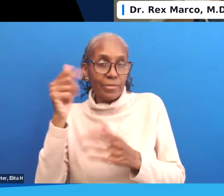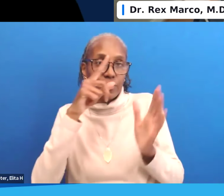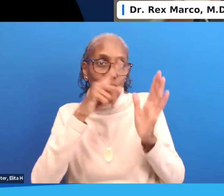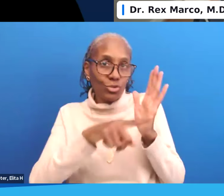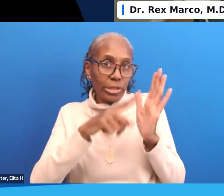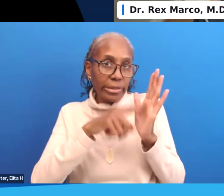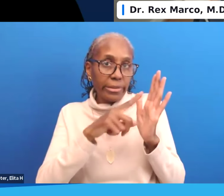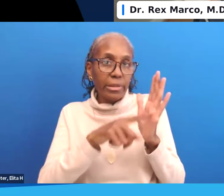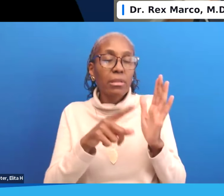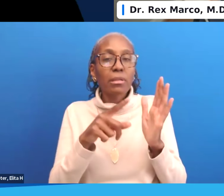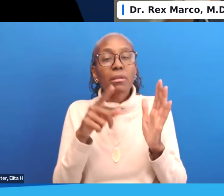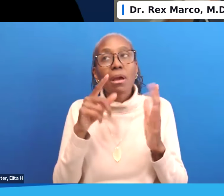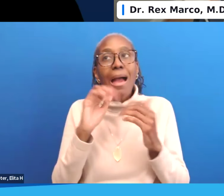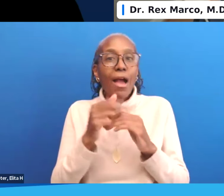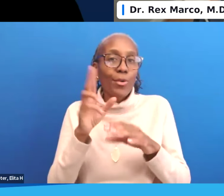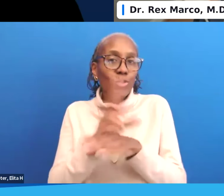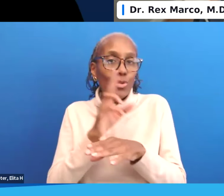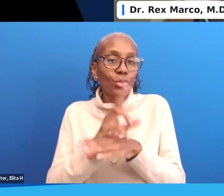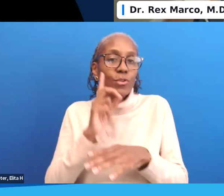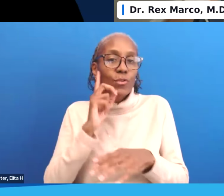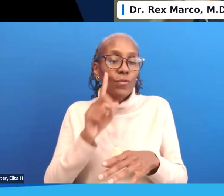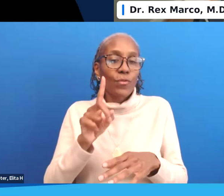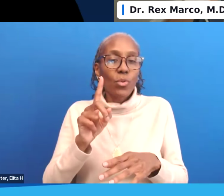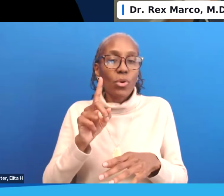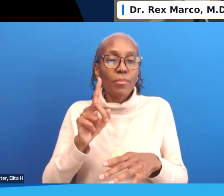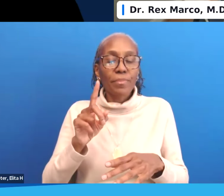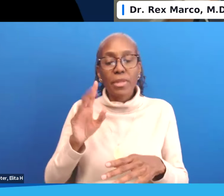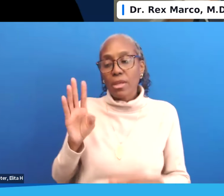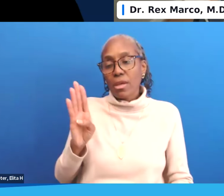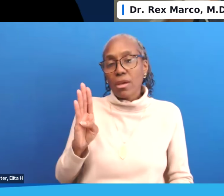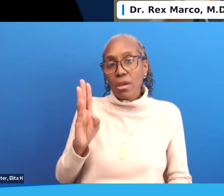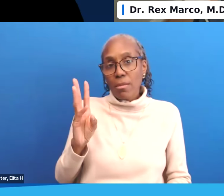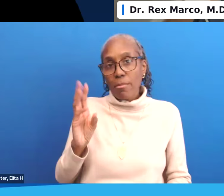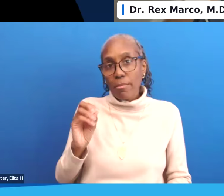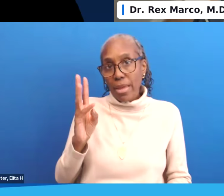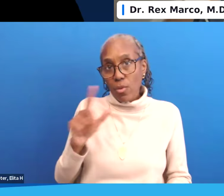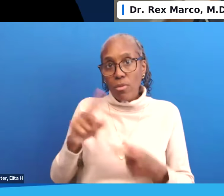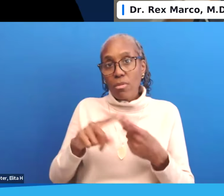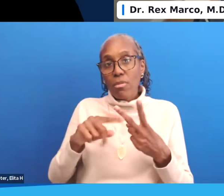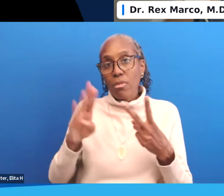its use in for bowel and bladder management